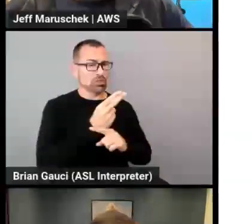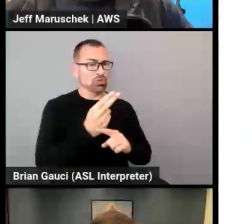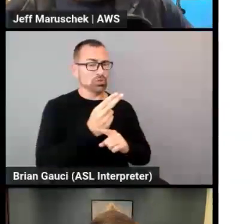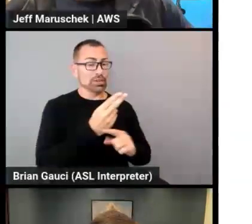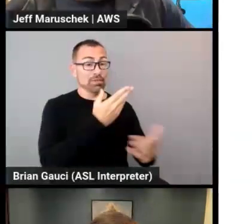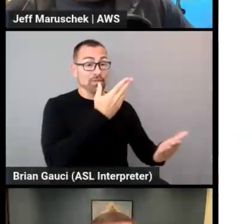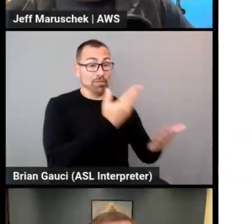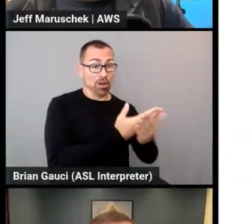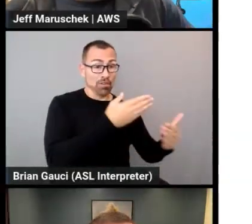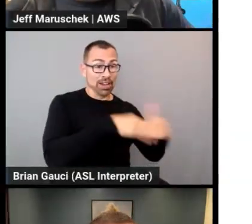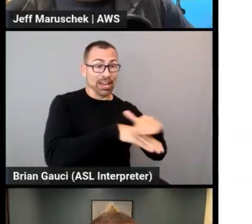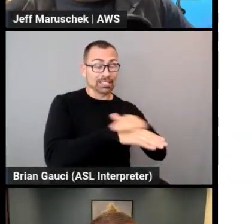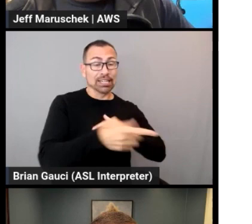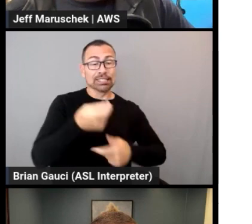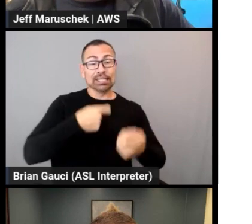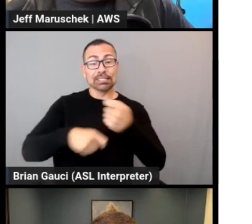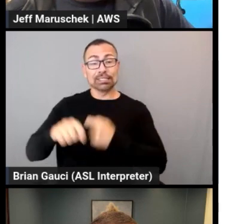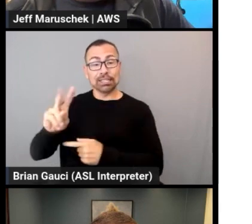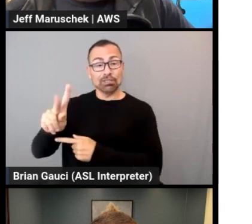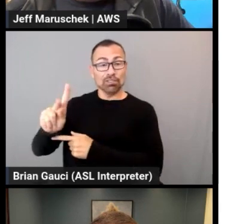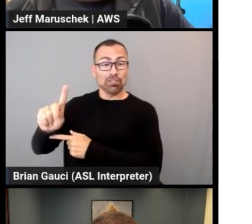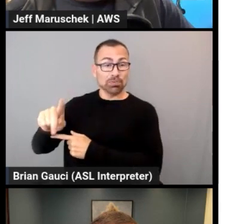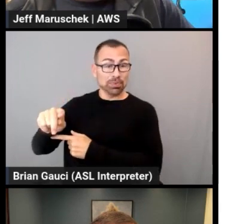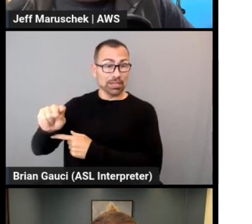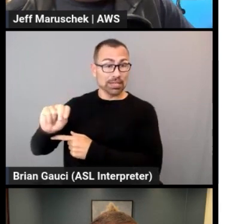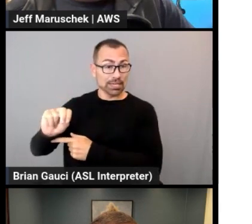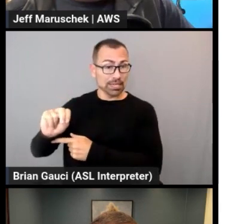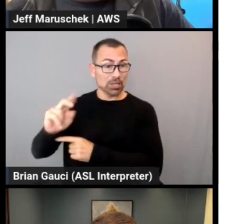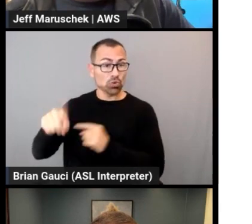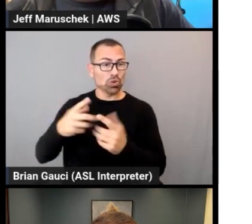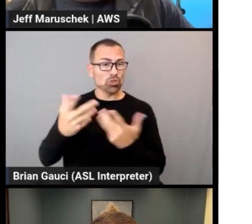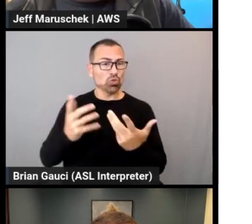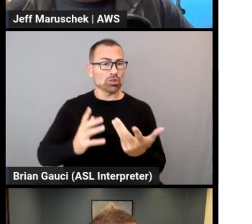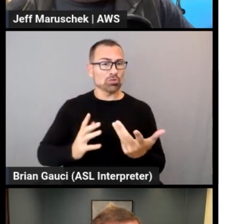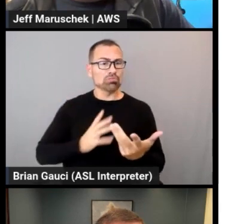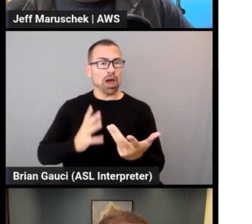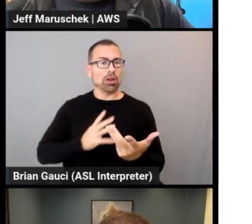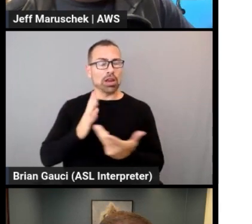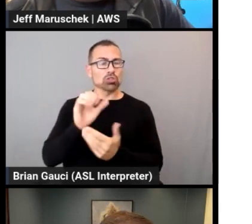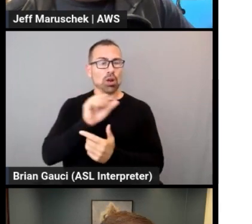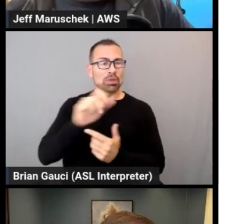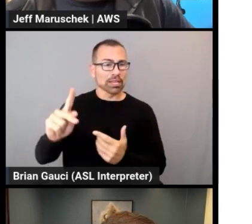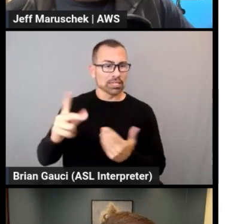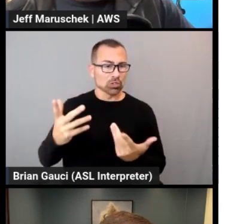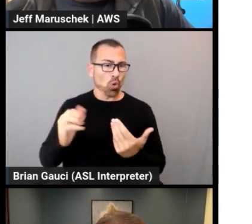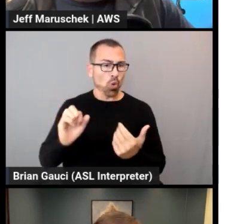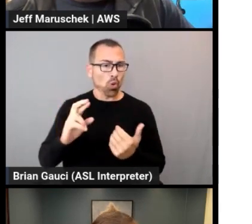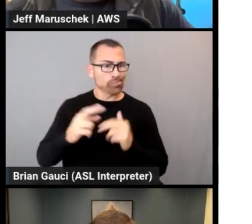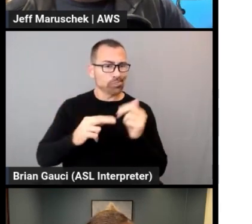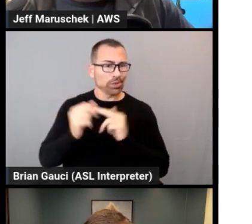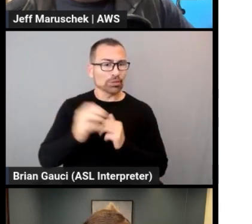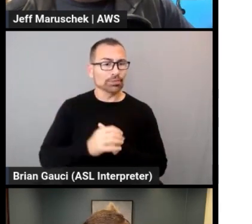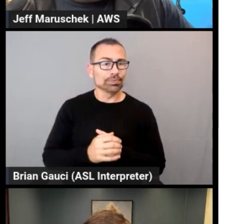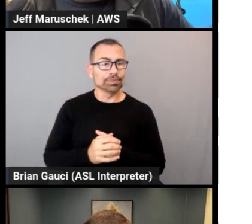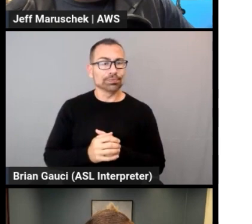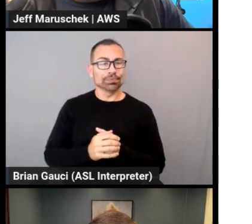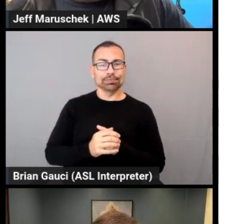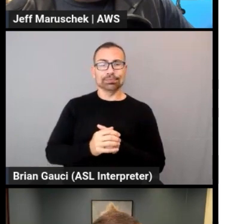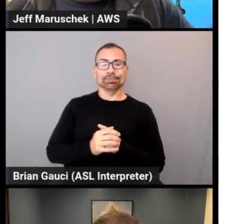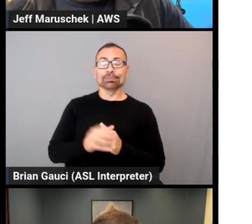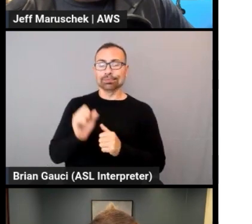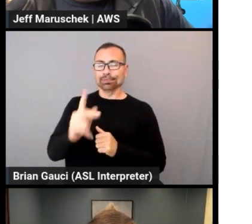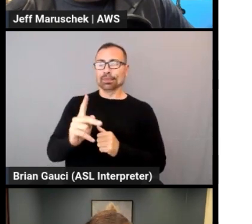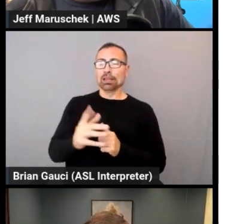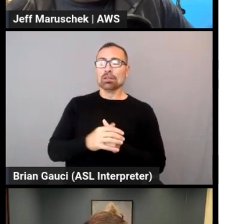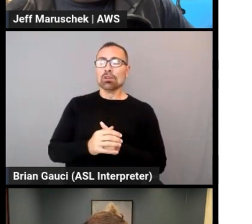VPN when you want to start modernizing applications and building applications? Yeah, so it really comes down to company policy that